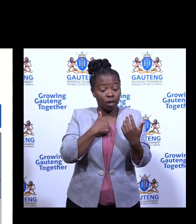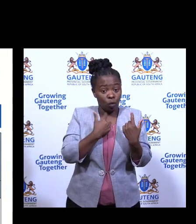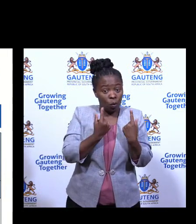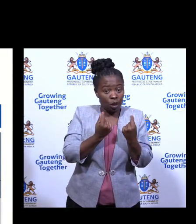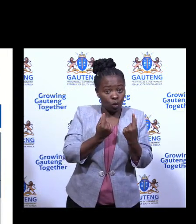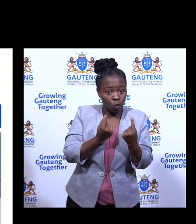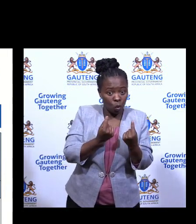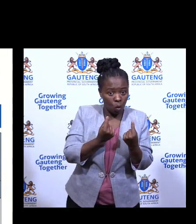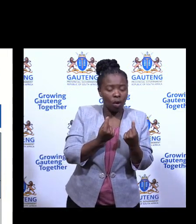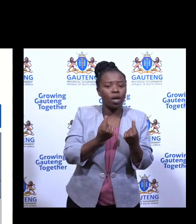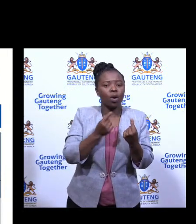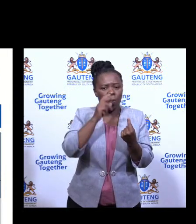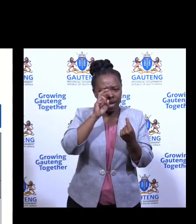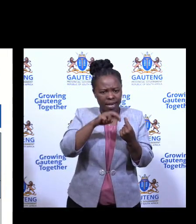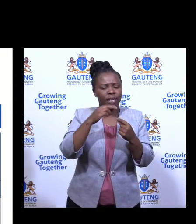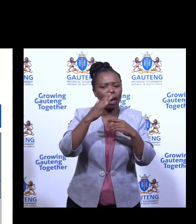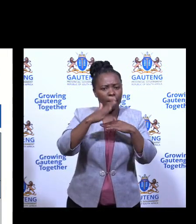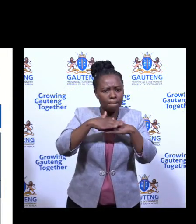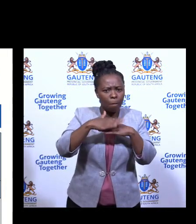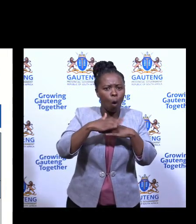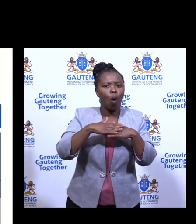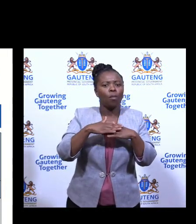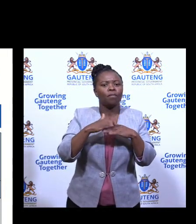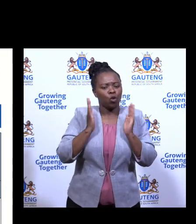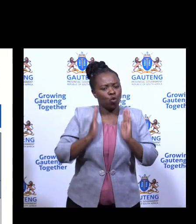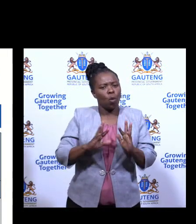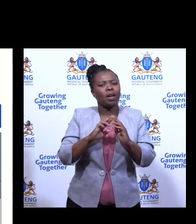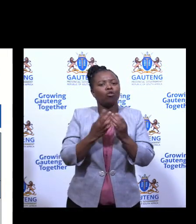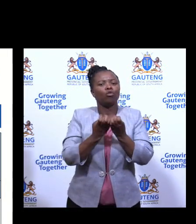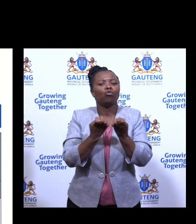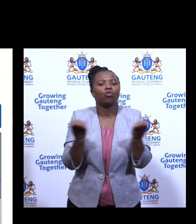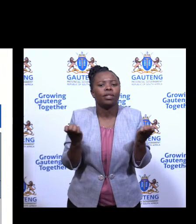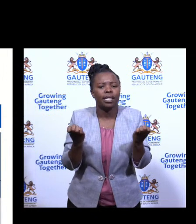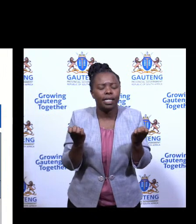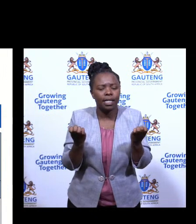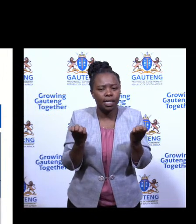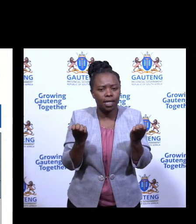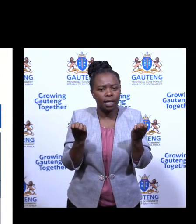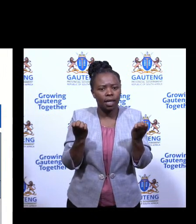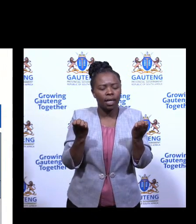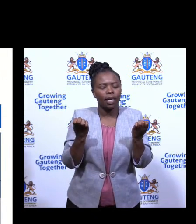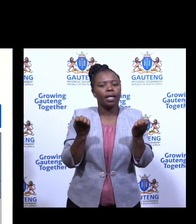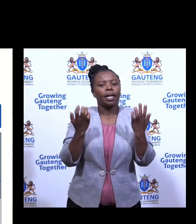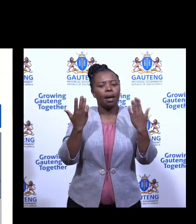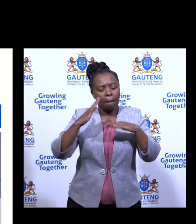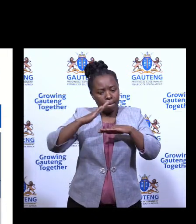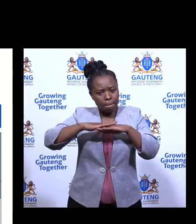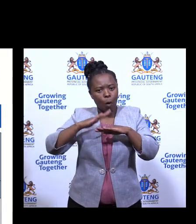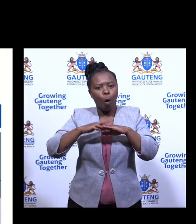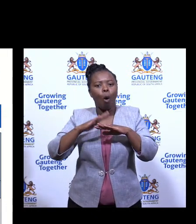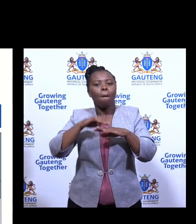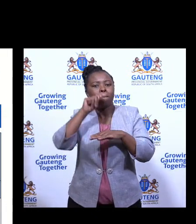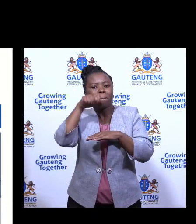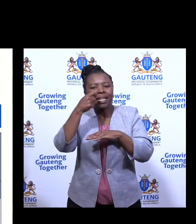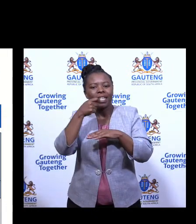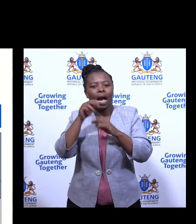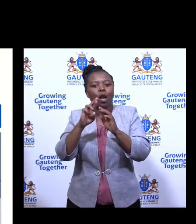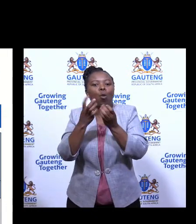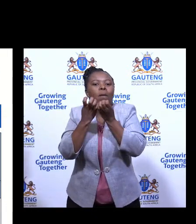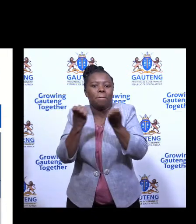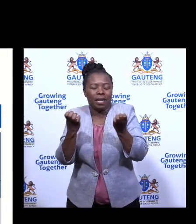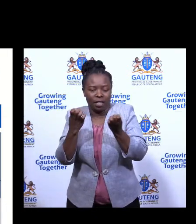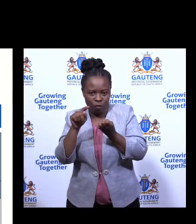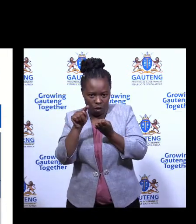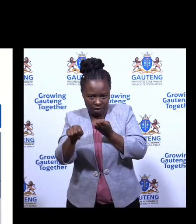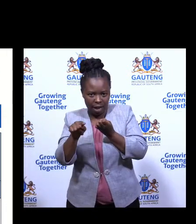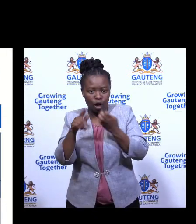more human resources, even for that, and more medical equipment, even for that. So